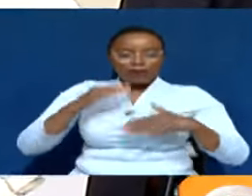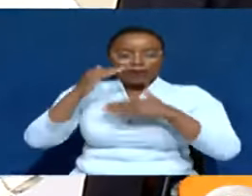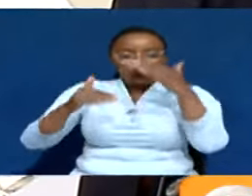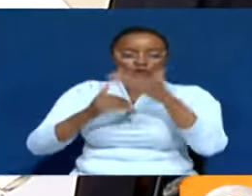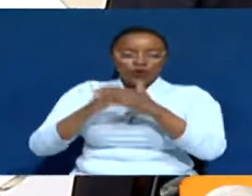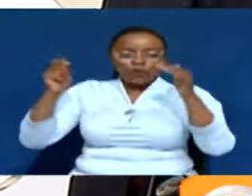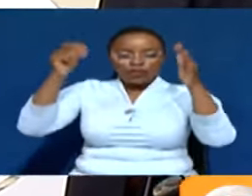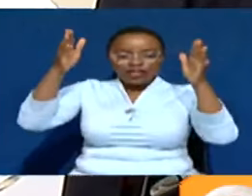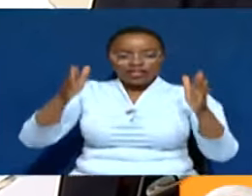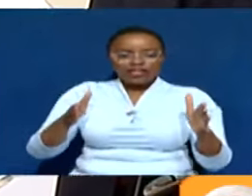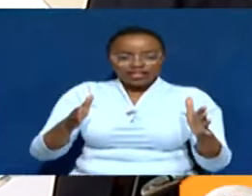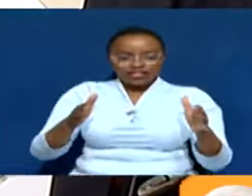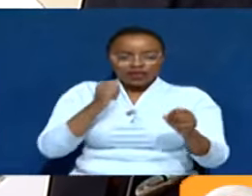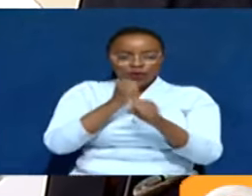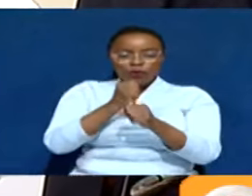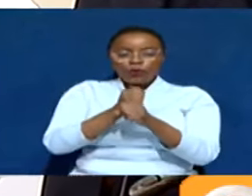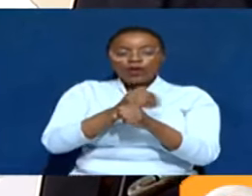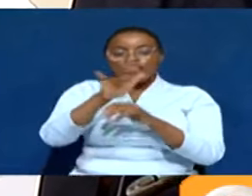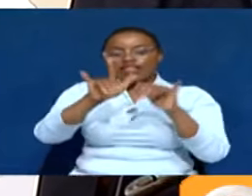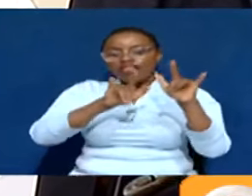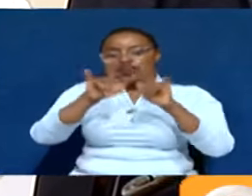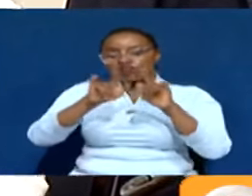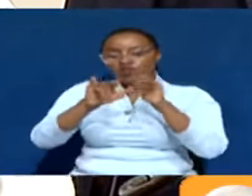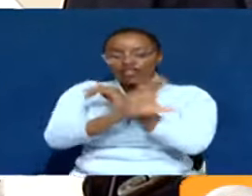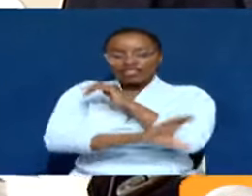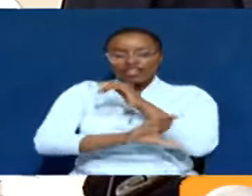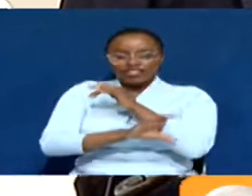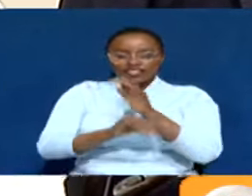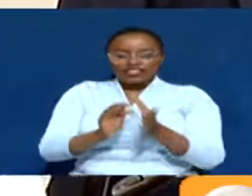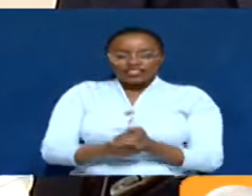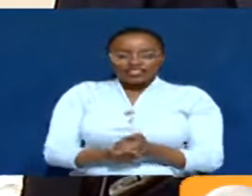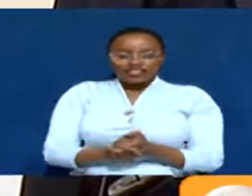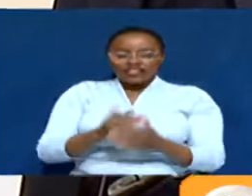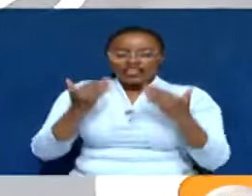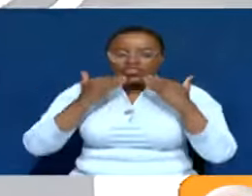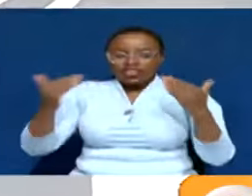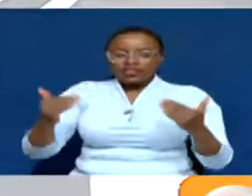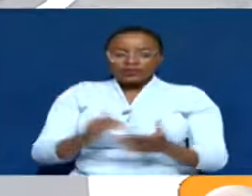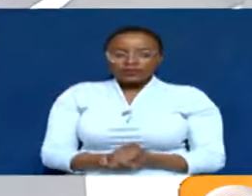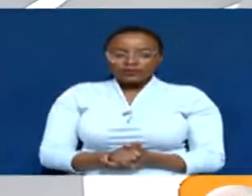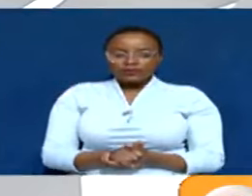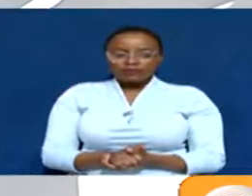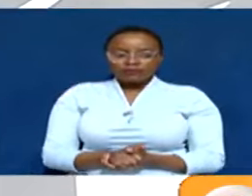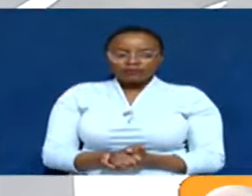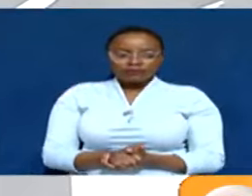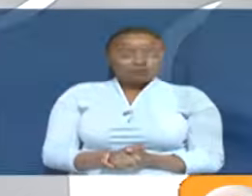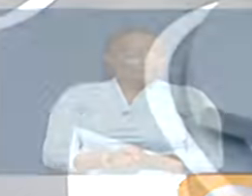the Kenyans working out there in the diaspora. Thank you, folks. Thank you.